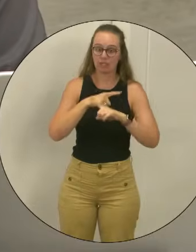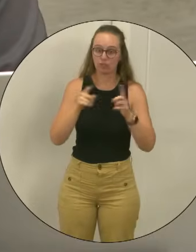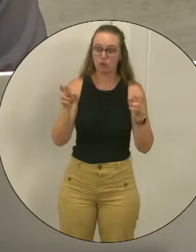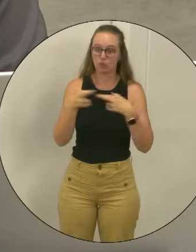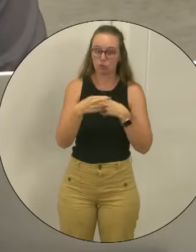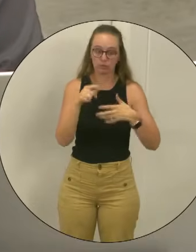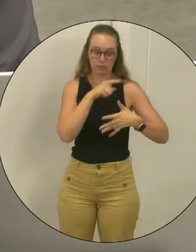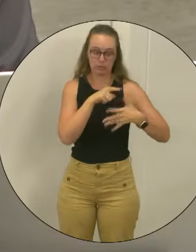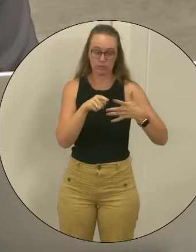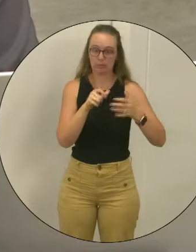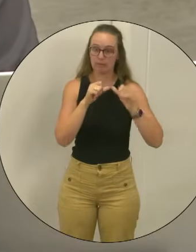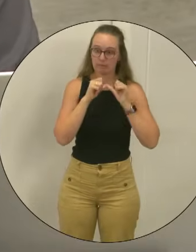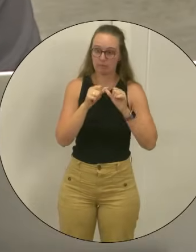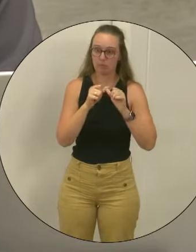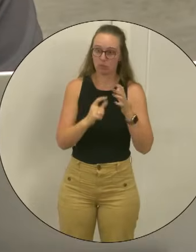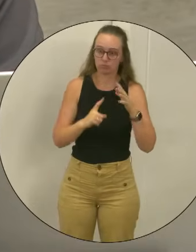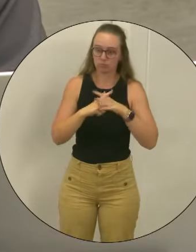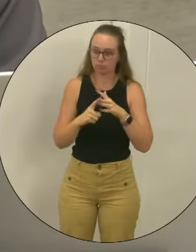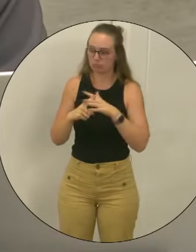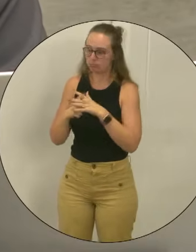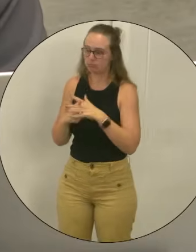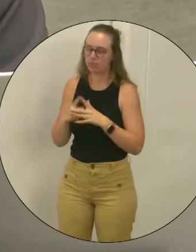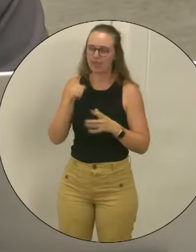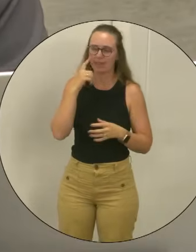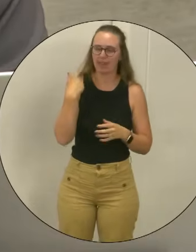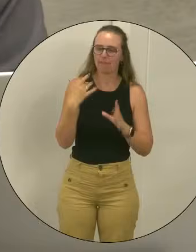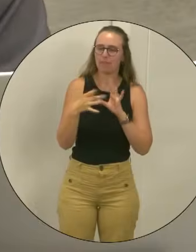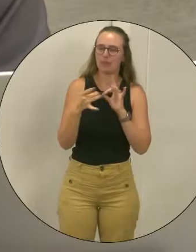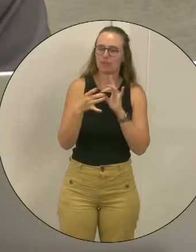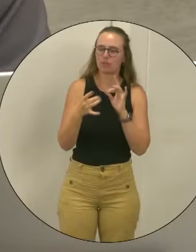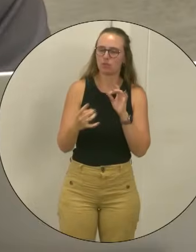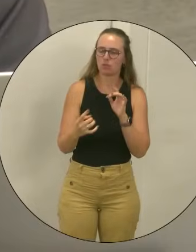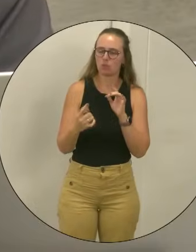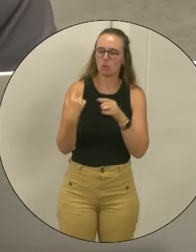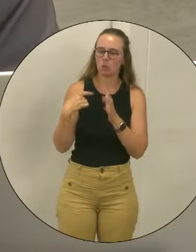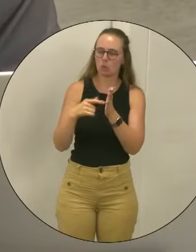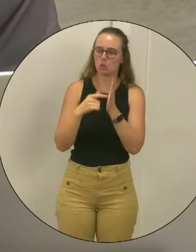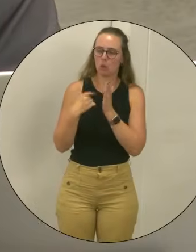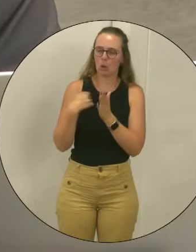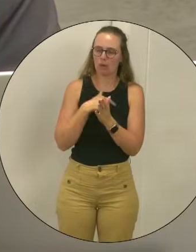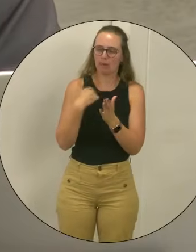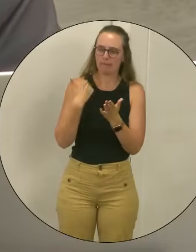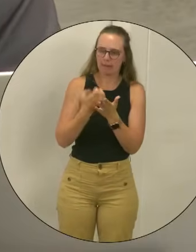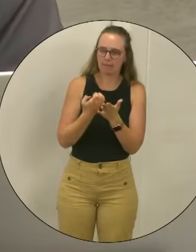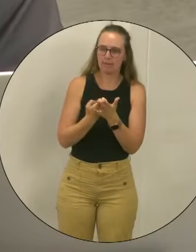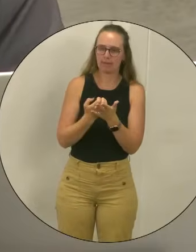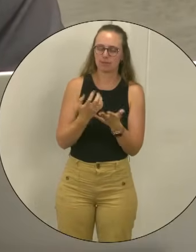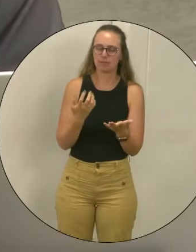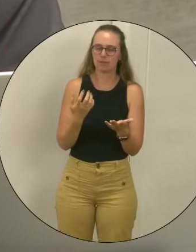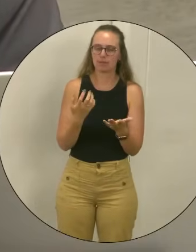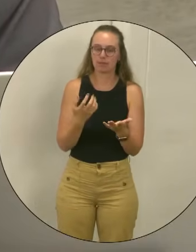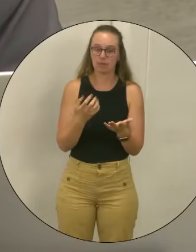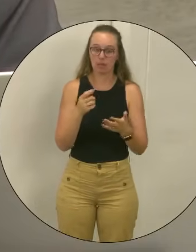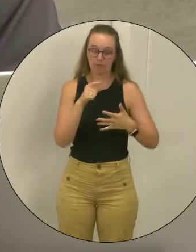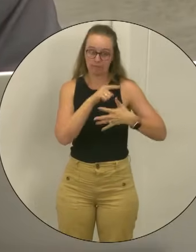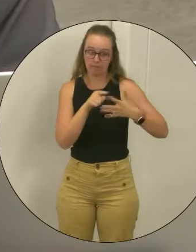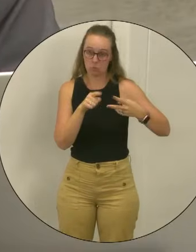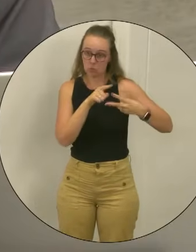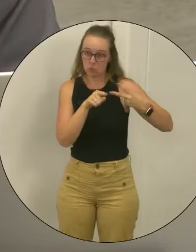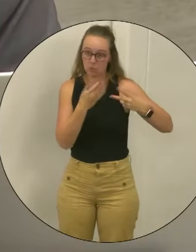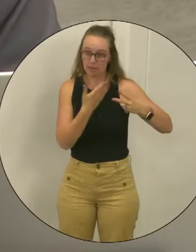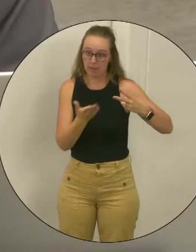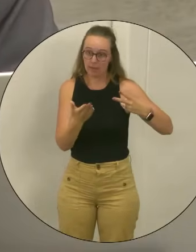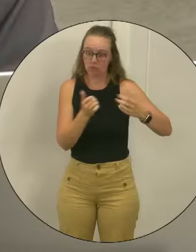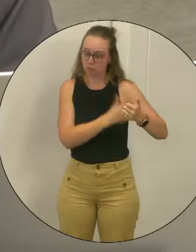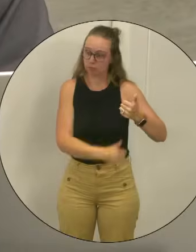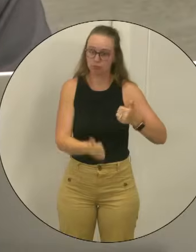the things that are going to move us forward. So I just think we have signals that have shown us, we have evidence that say that's what we need to put as our